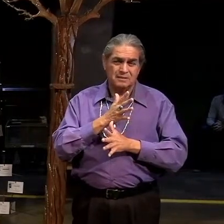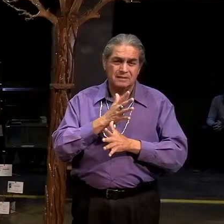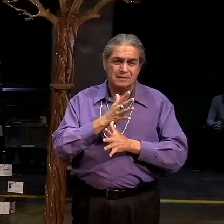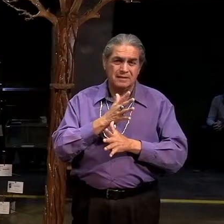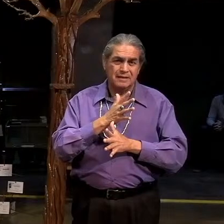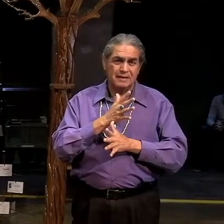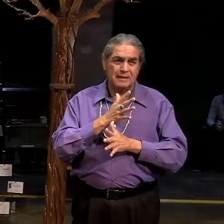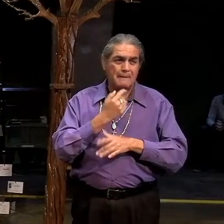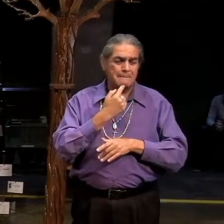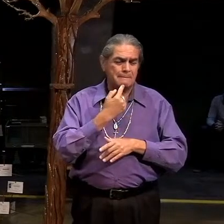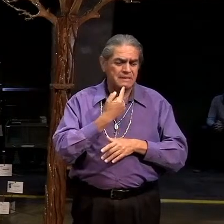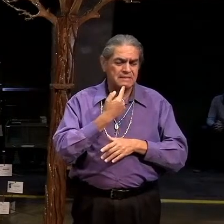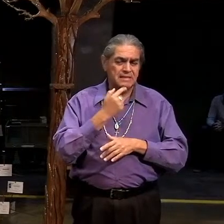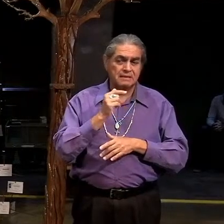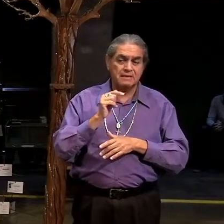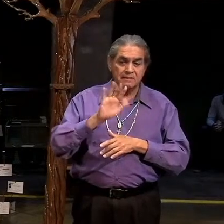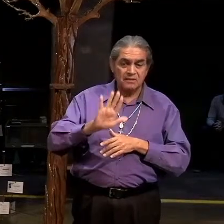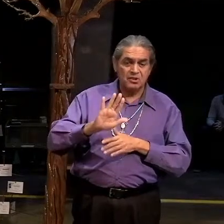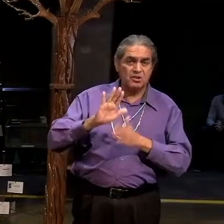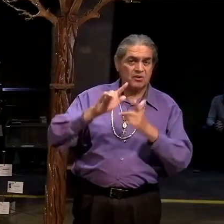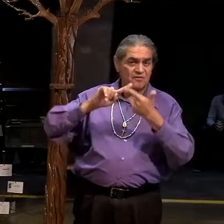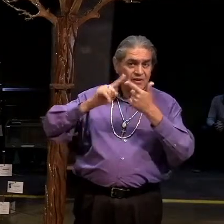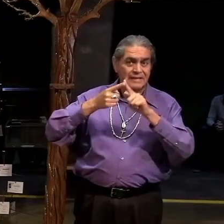They're missing their friends at school.